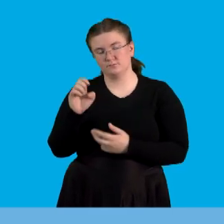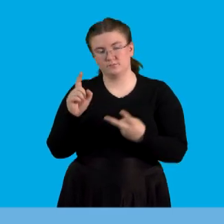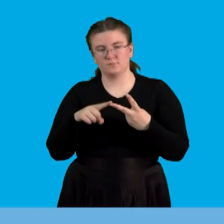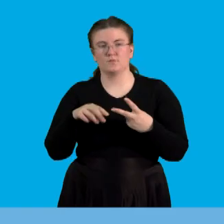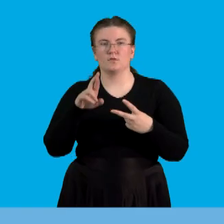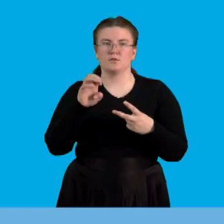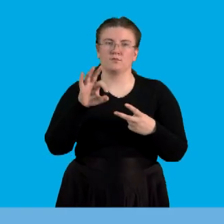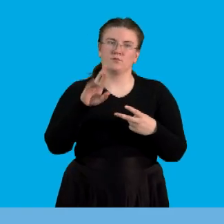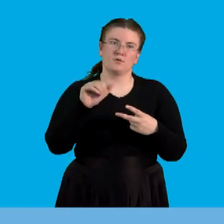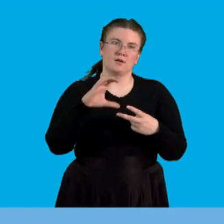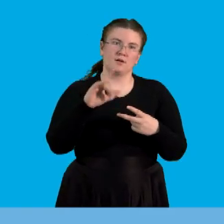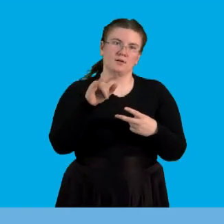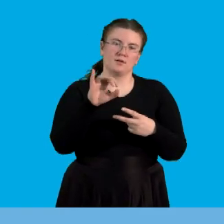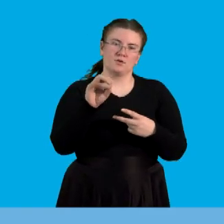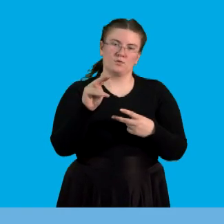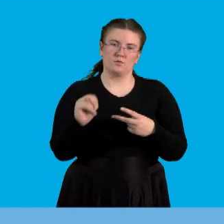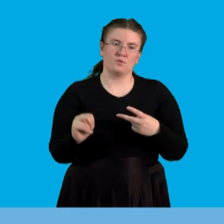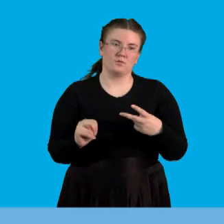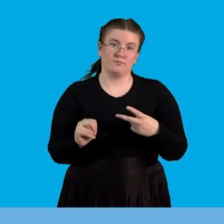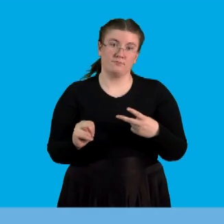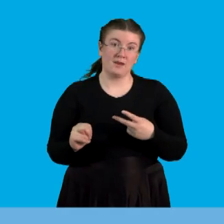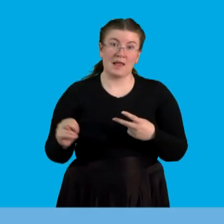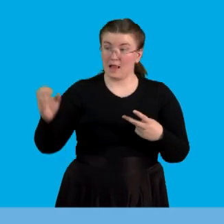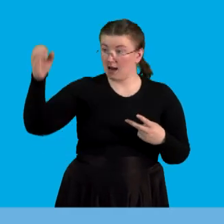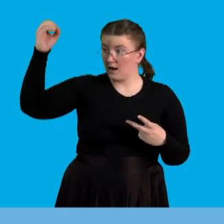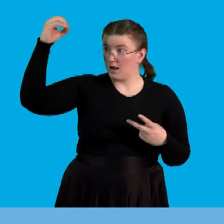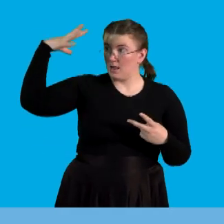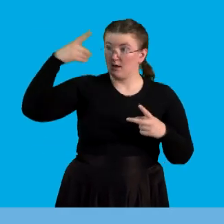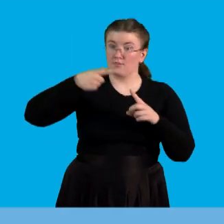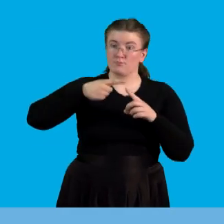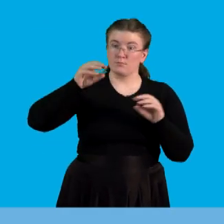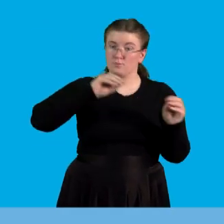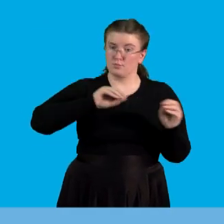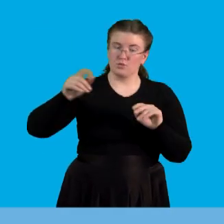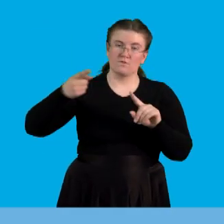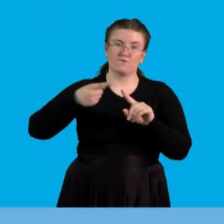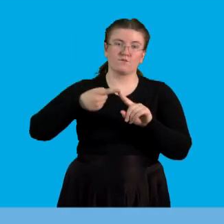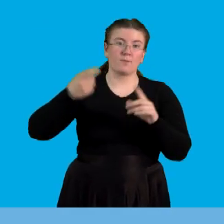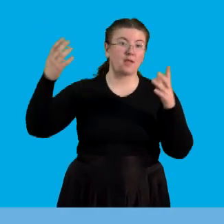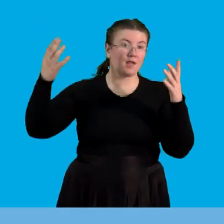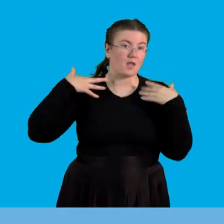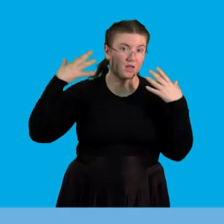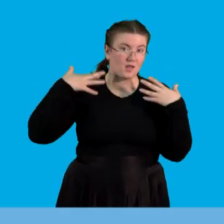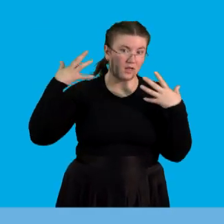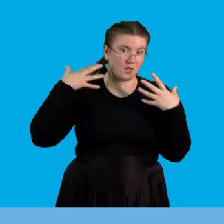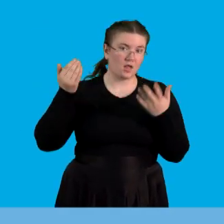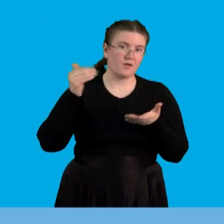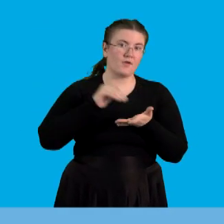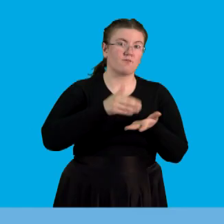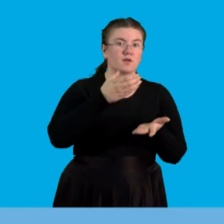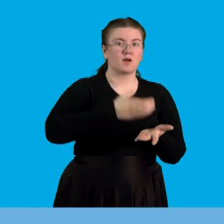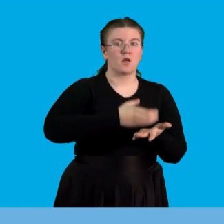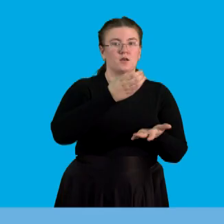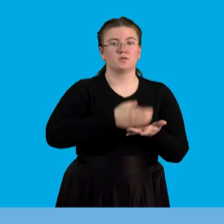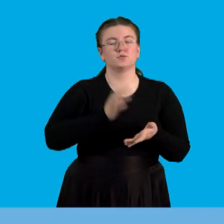refraction. So when light is moving from air to glass, it is going to slow down and is going to